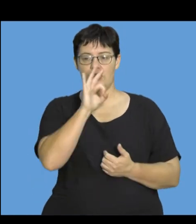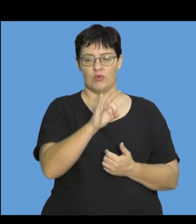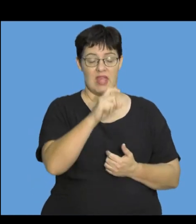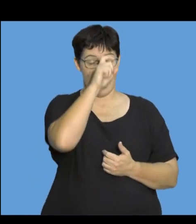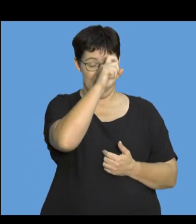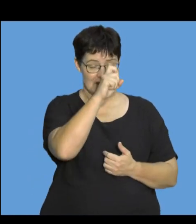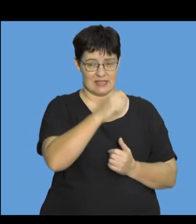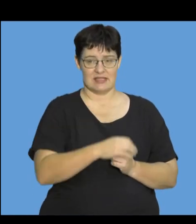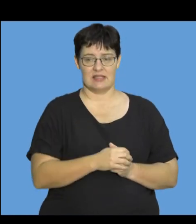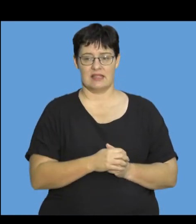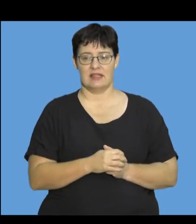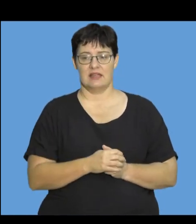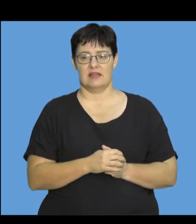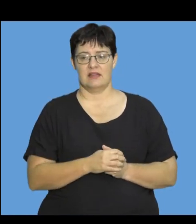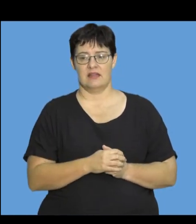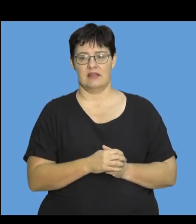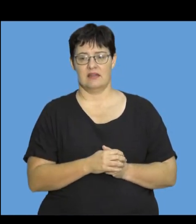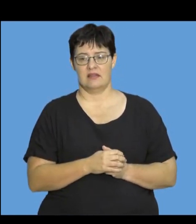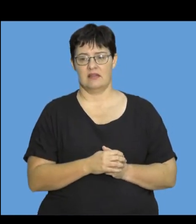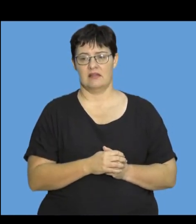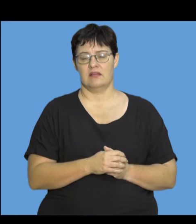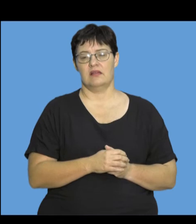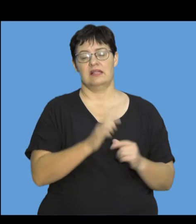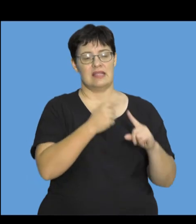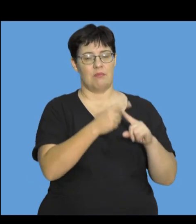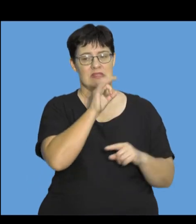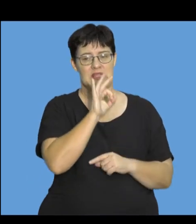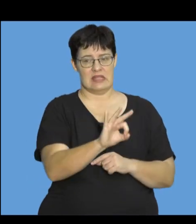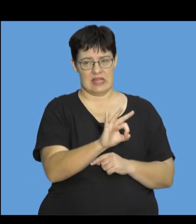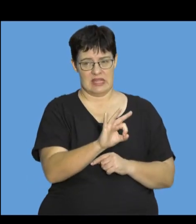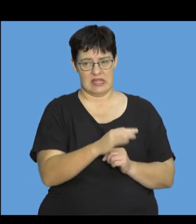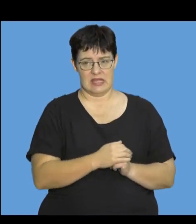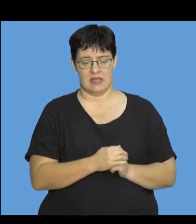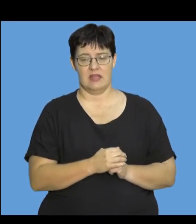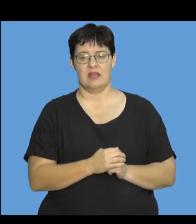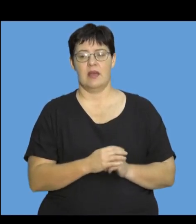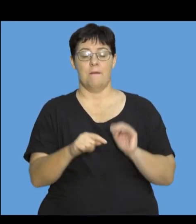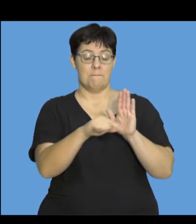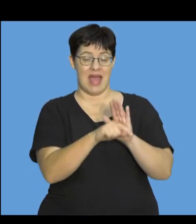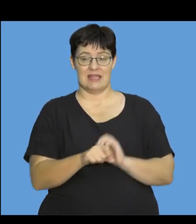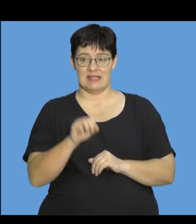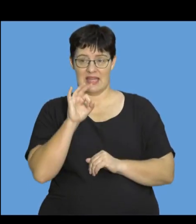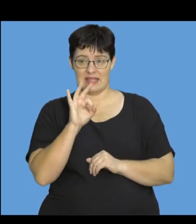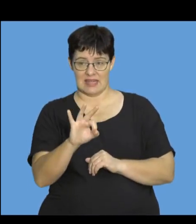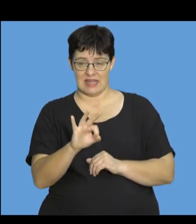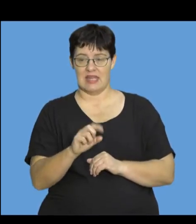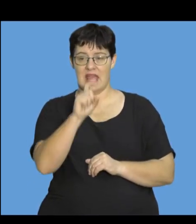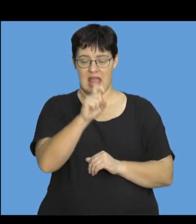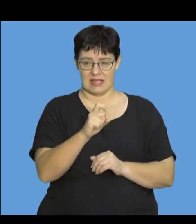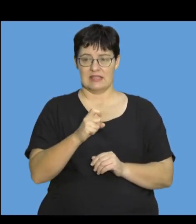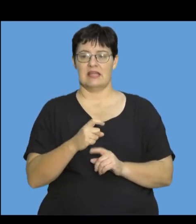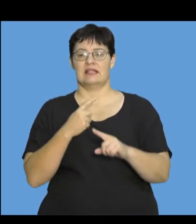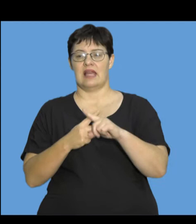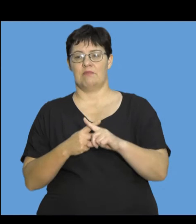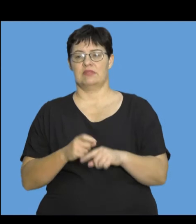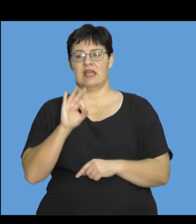times 3 to the exponent of 1. I don't really need to write the 1, minus 3 to the exponent of x